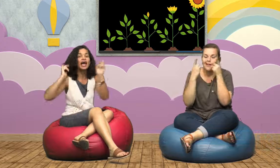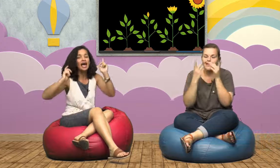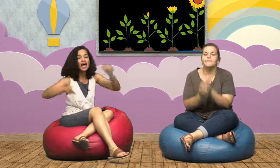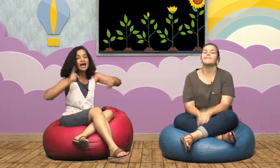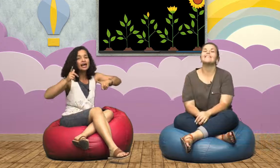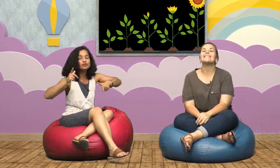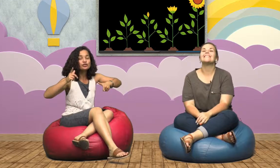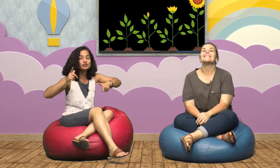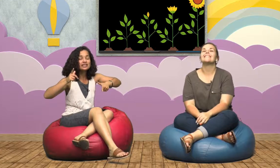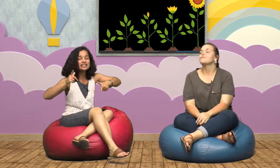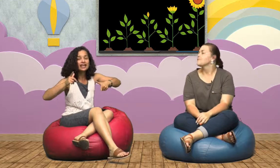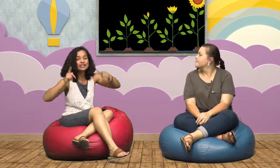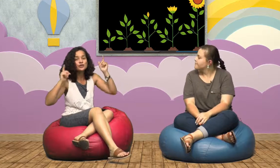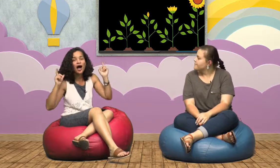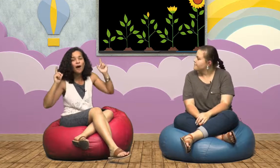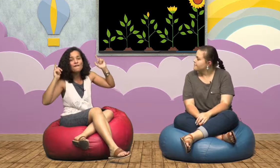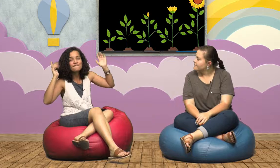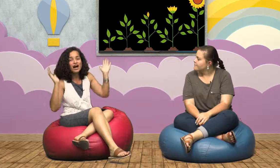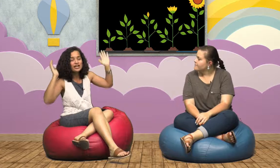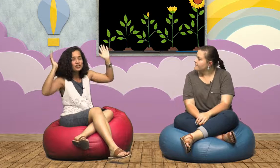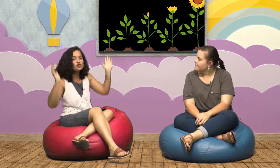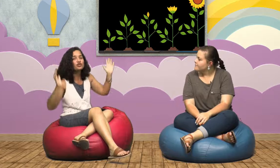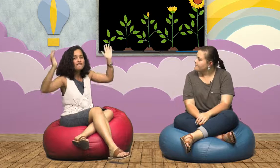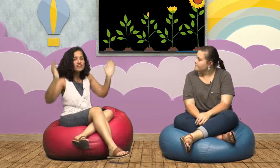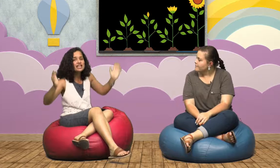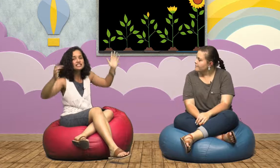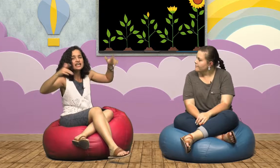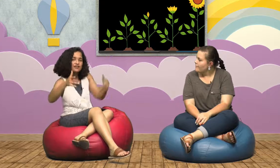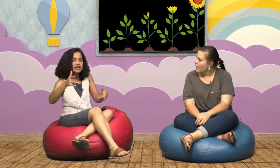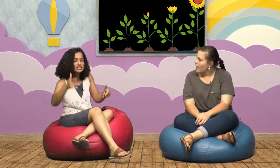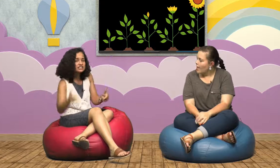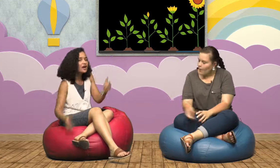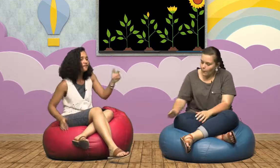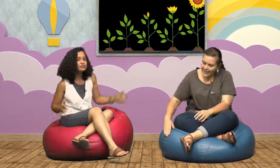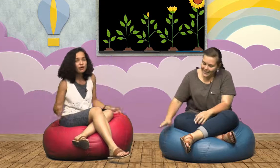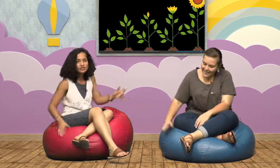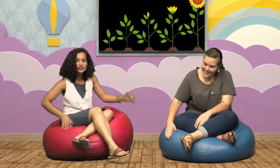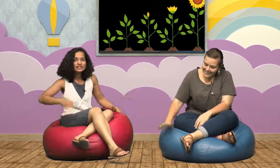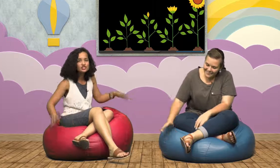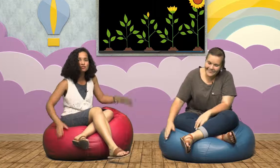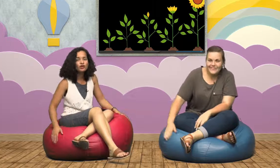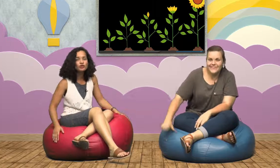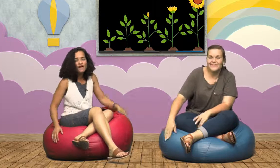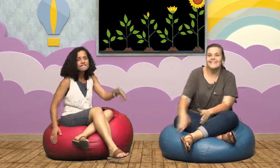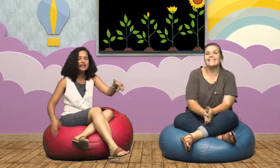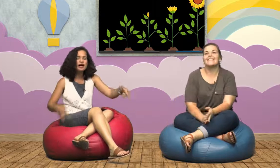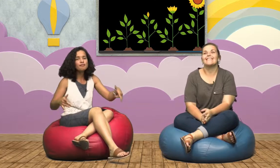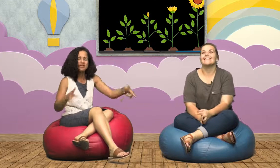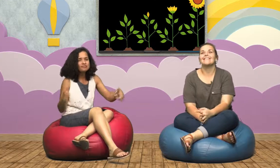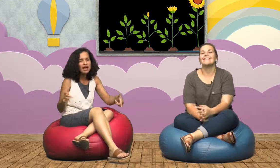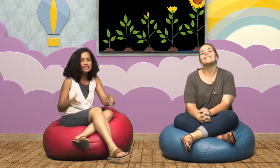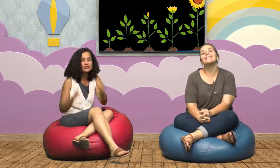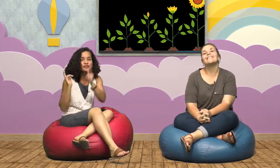1up2.com. And we also want to say thank you to our fun, cool friends, Innovations, for sponsoring these super cool,